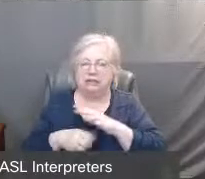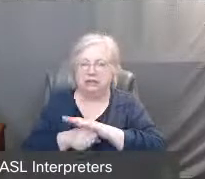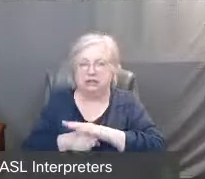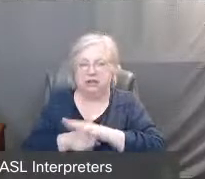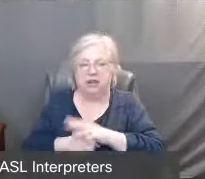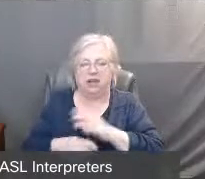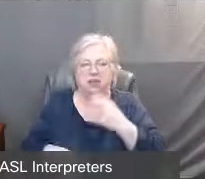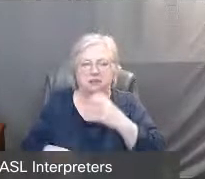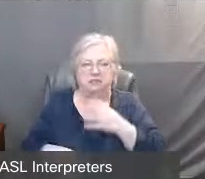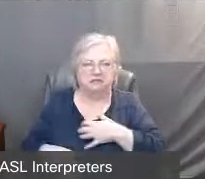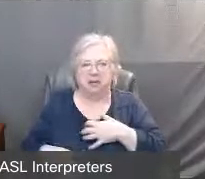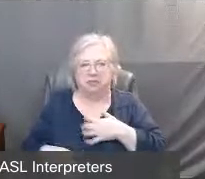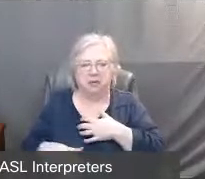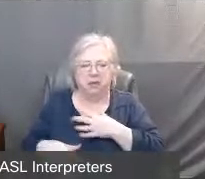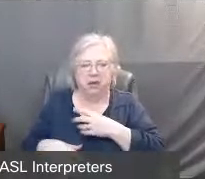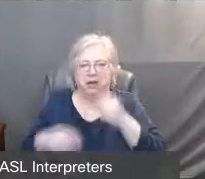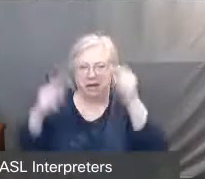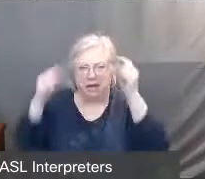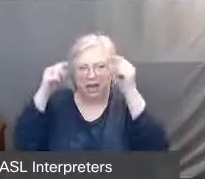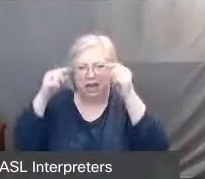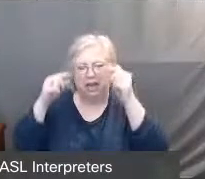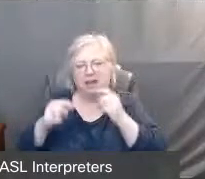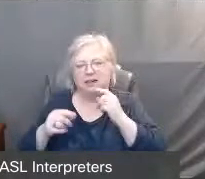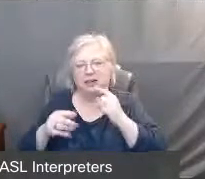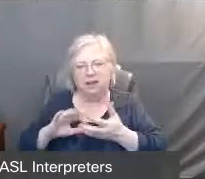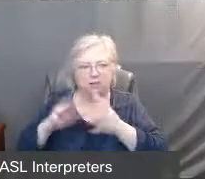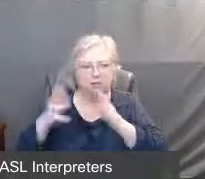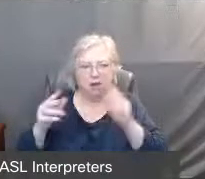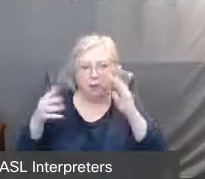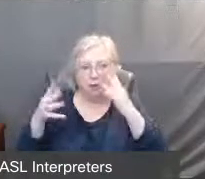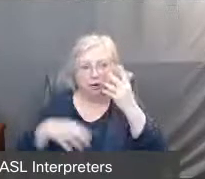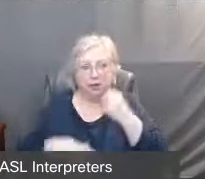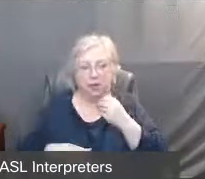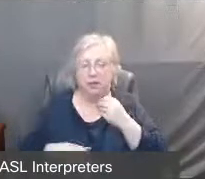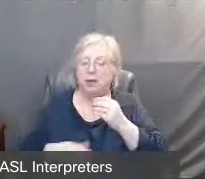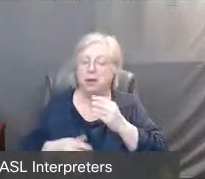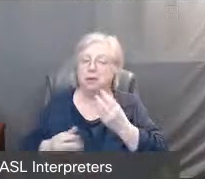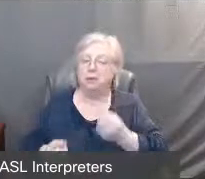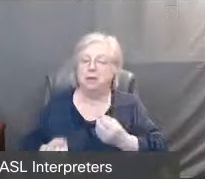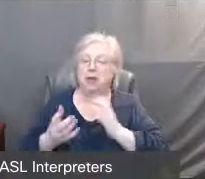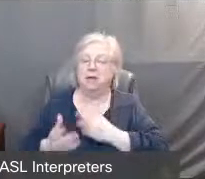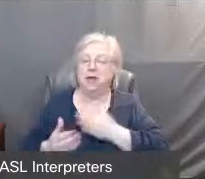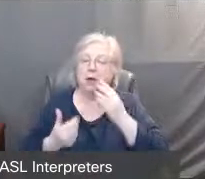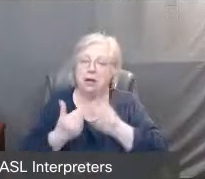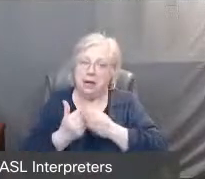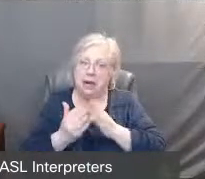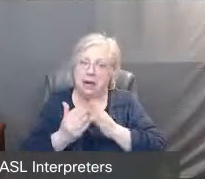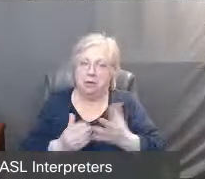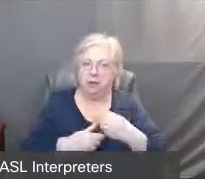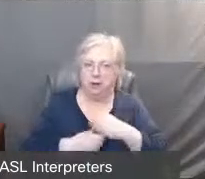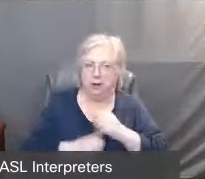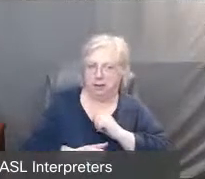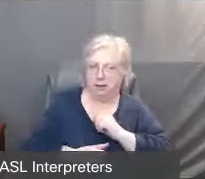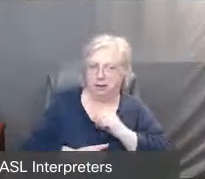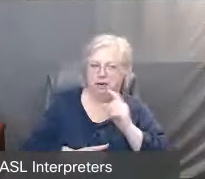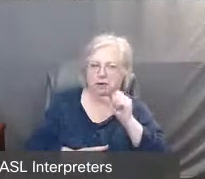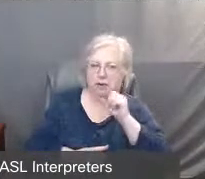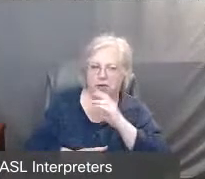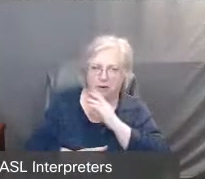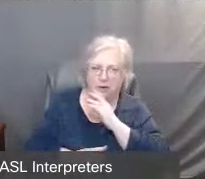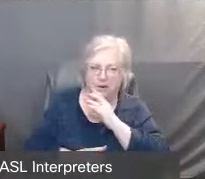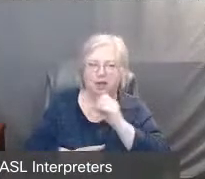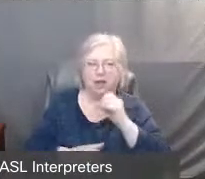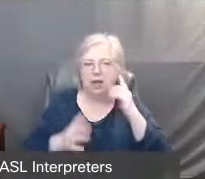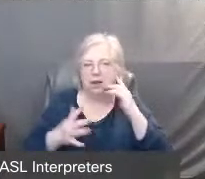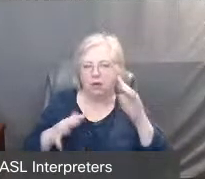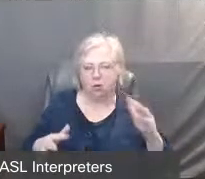irritability, headaches, and irregular sleep habits. Many of our neighbors, including myself, are senior citizens, and noise pollution